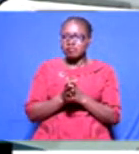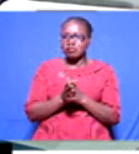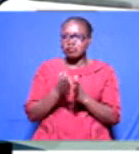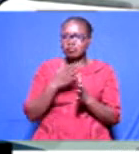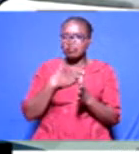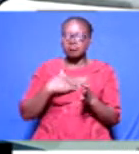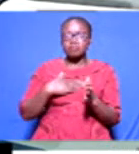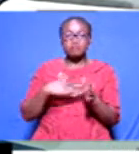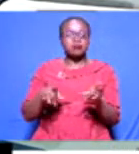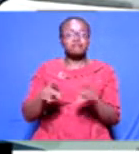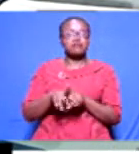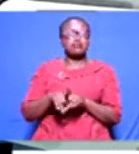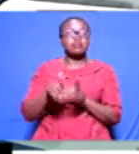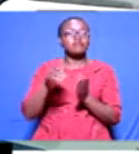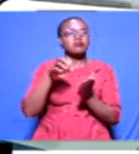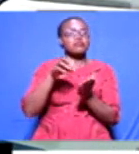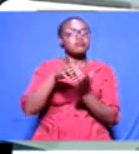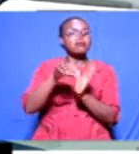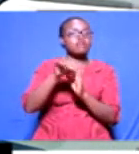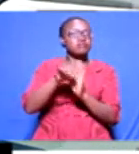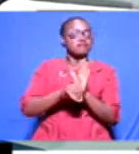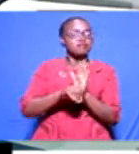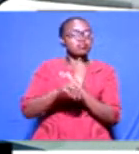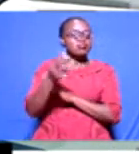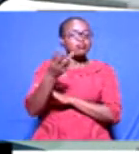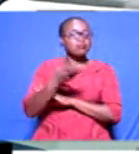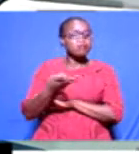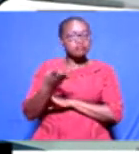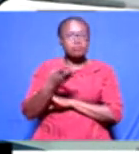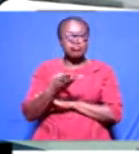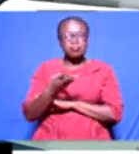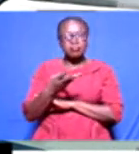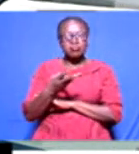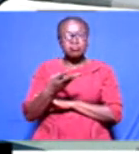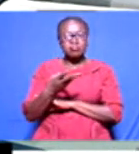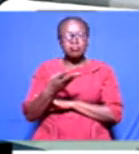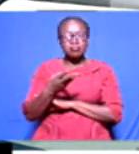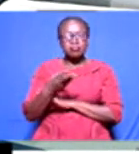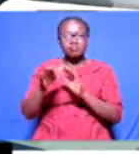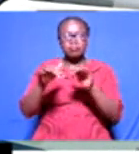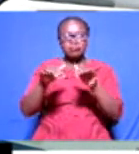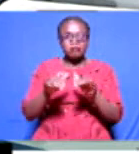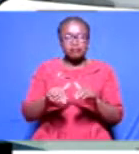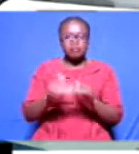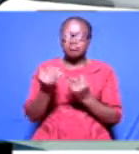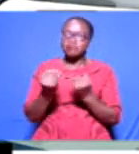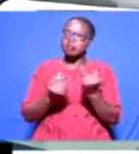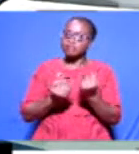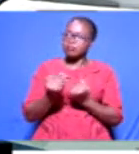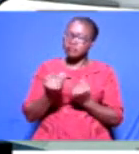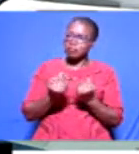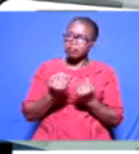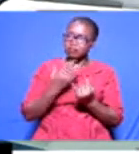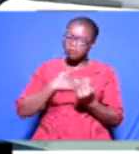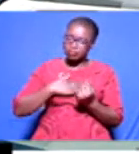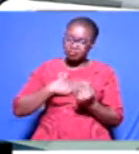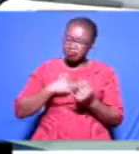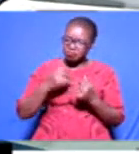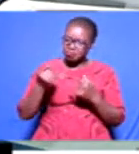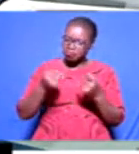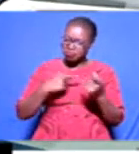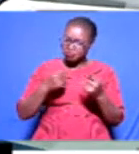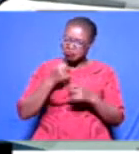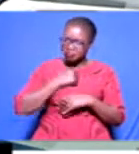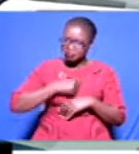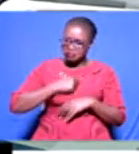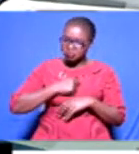lying in state up to Wednesday, and of course, the burial will be on Saturday. So please send in your condolences at